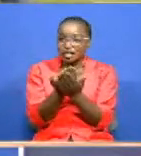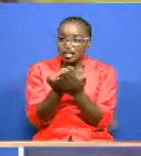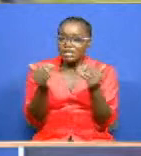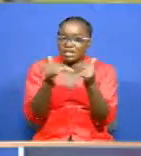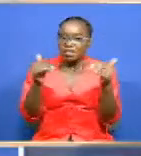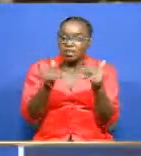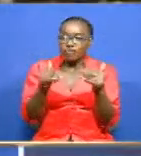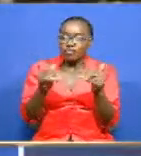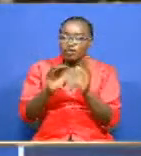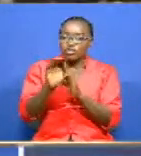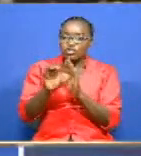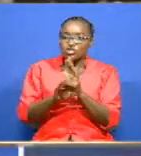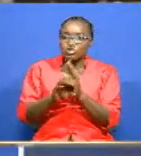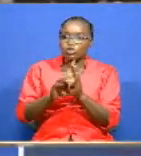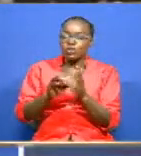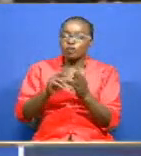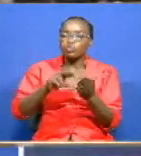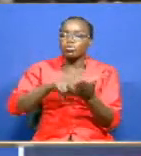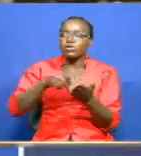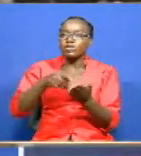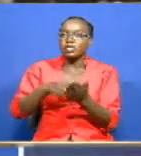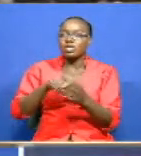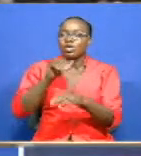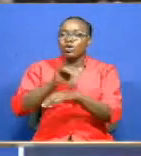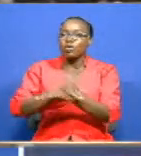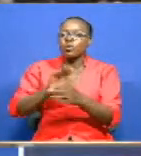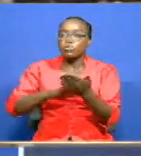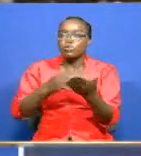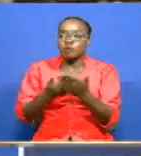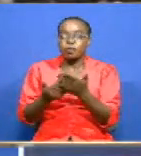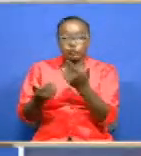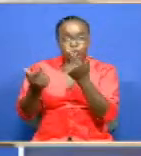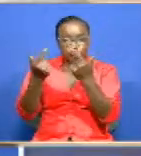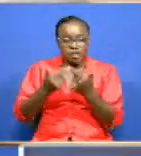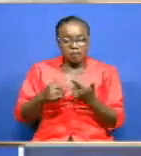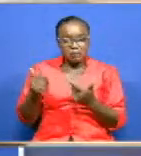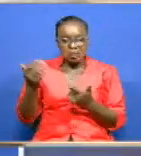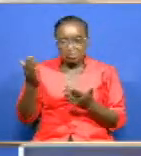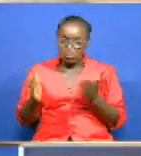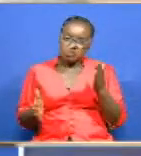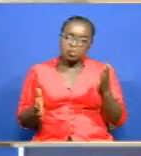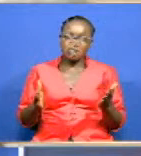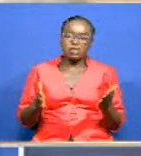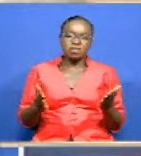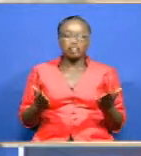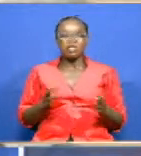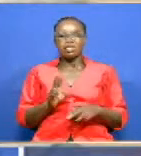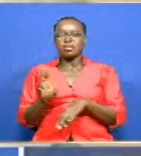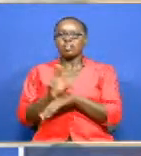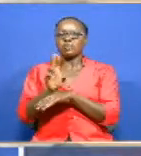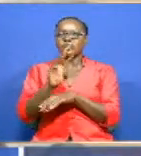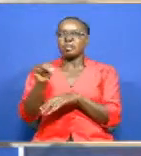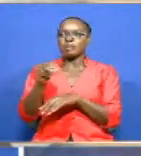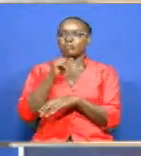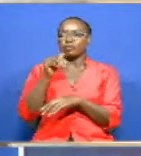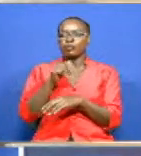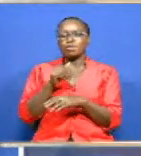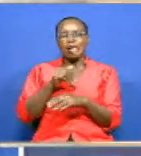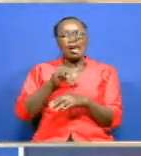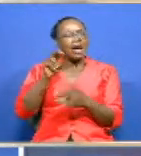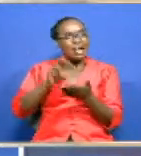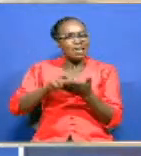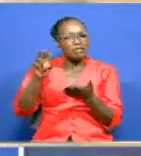constitutional initiative. When good proposals come from whichever side, you now weaponize them. Instead of looking at the merit